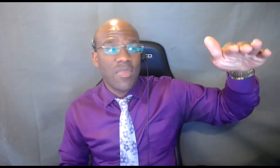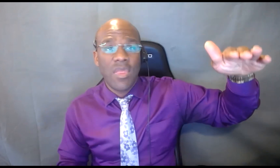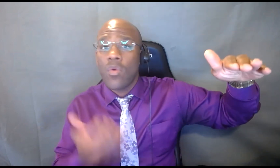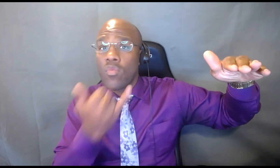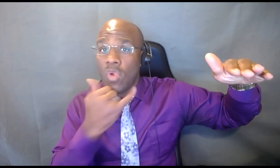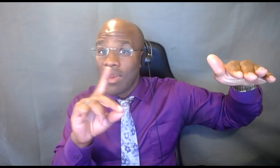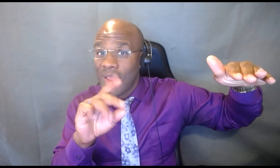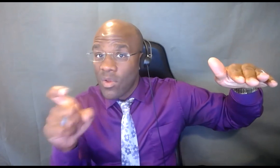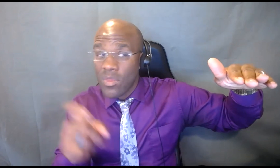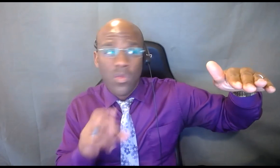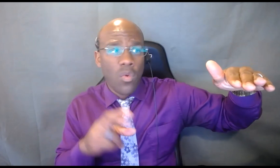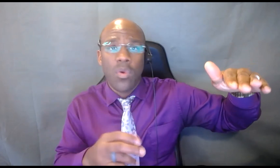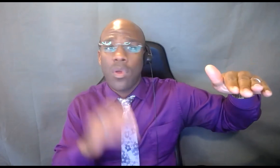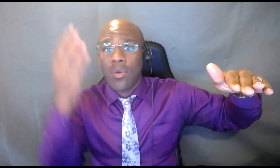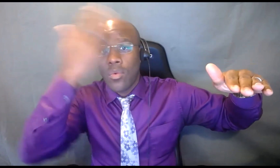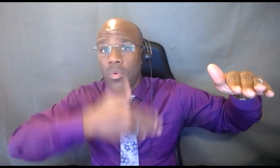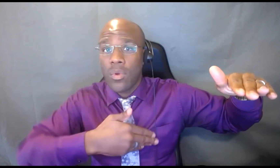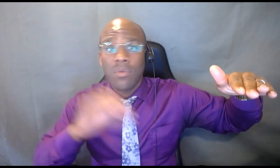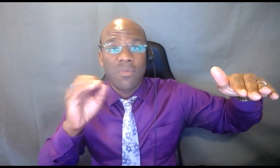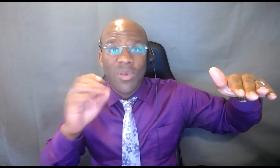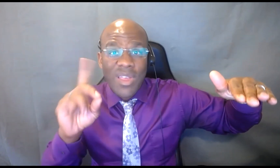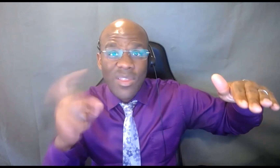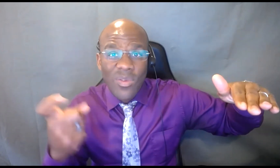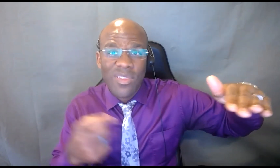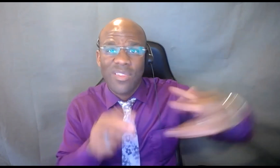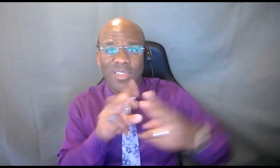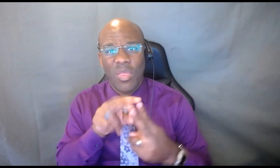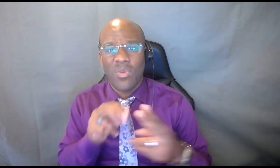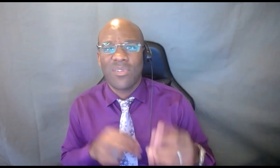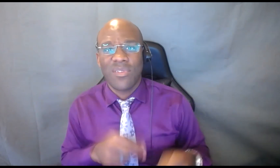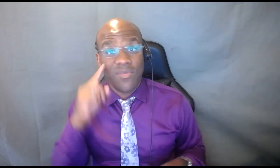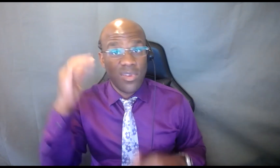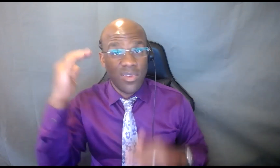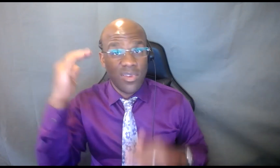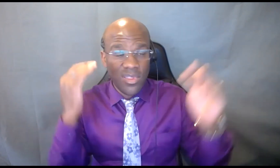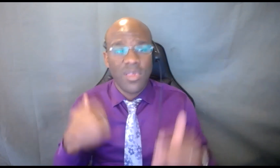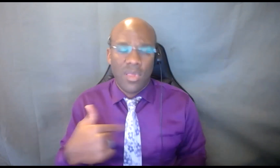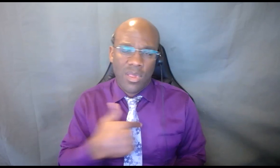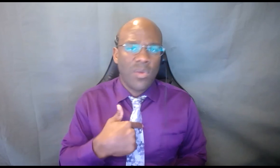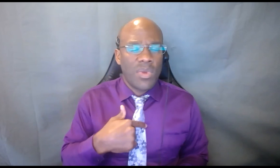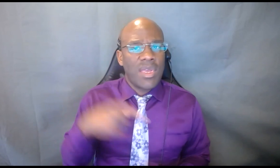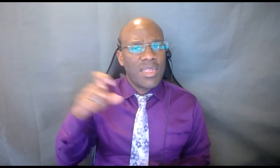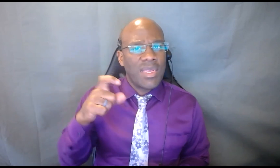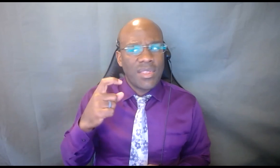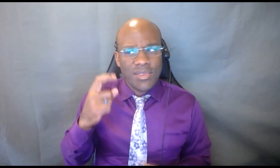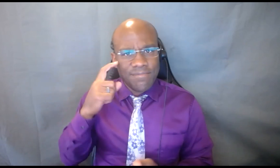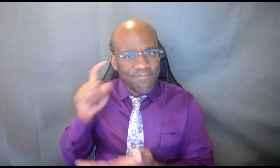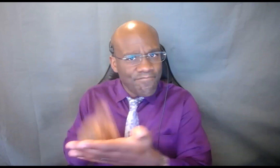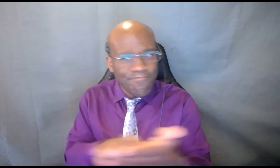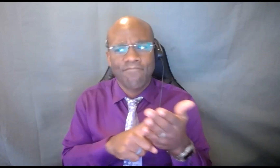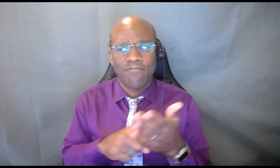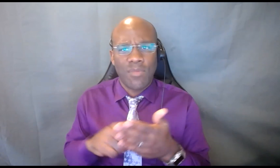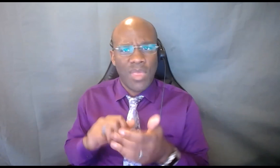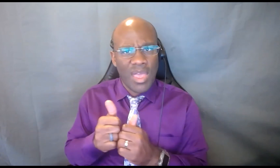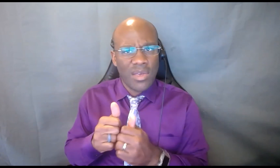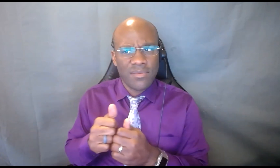diagnosed at all. This is what we have, right? And so we need to recognize that and hopefully, really look at how can we